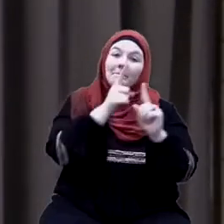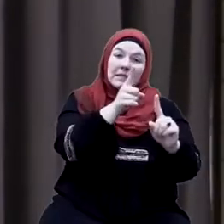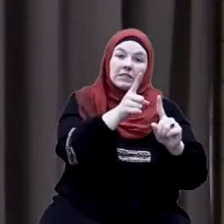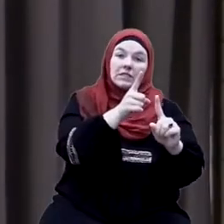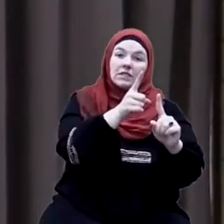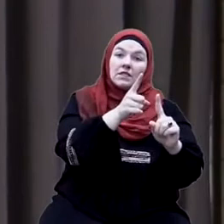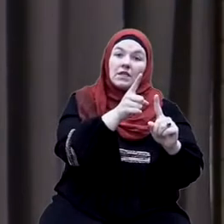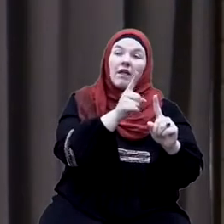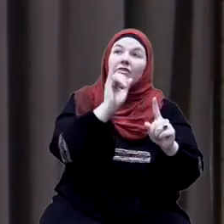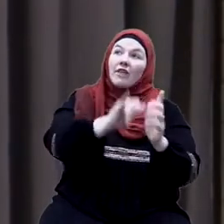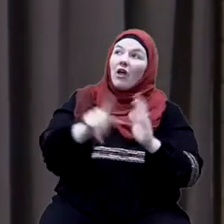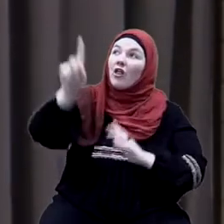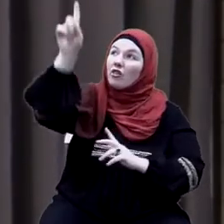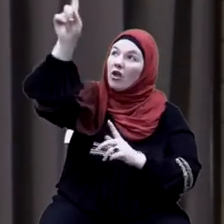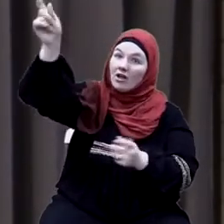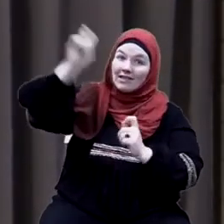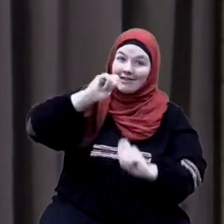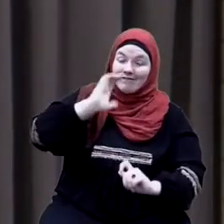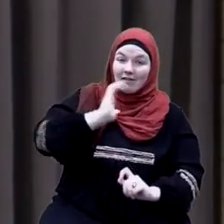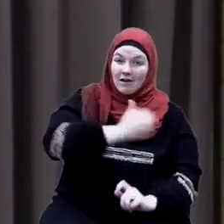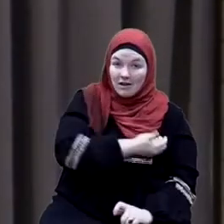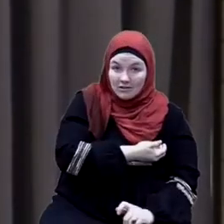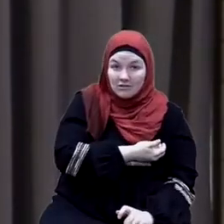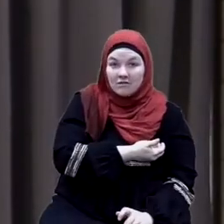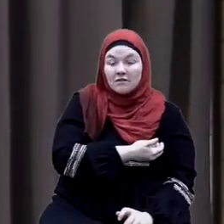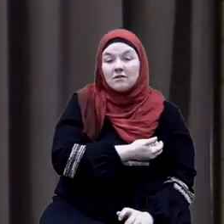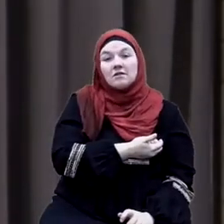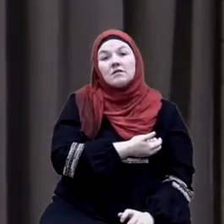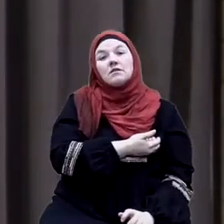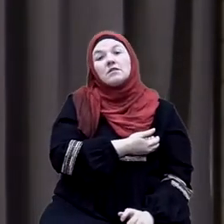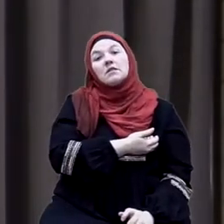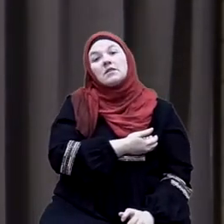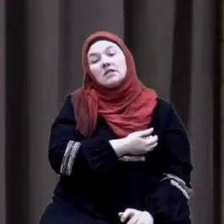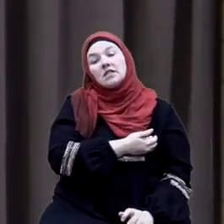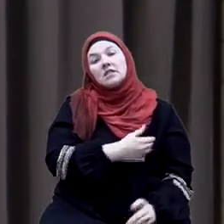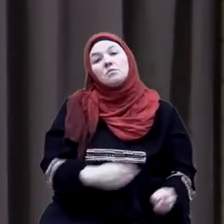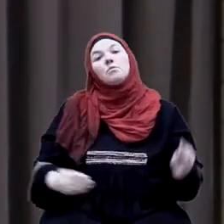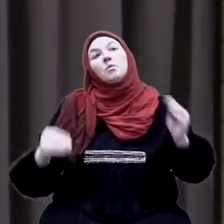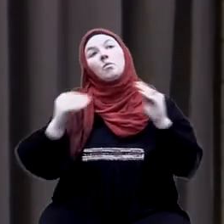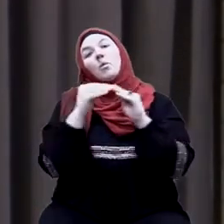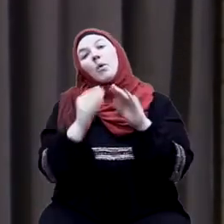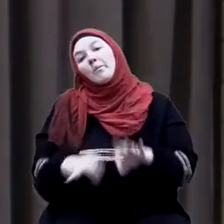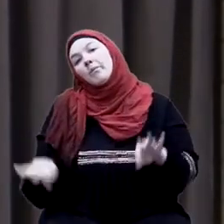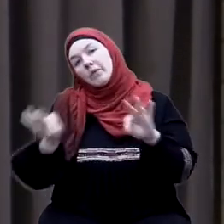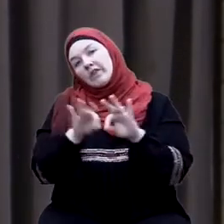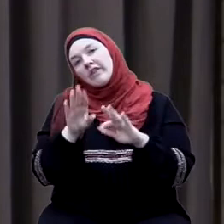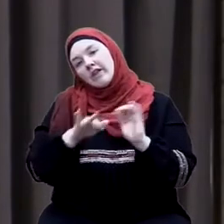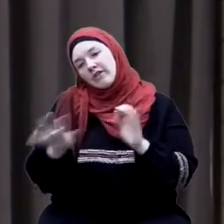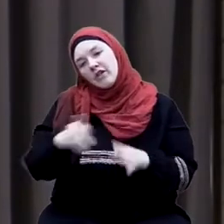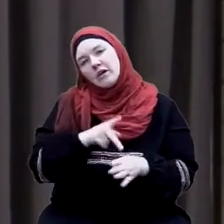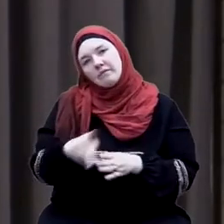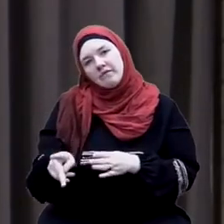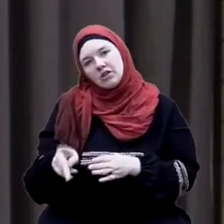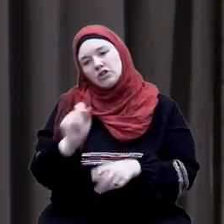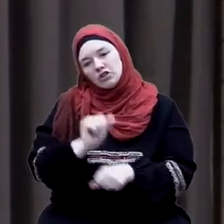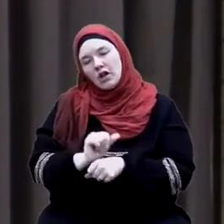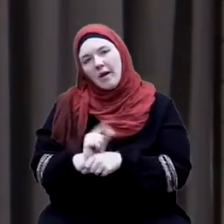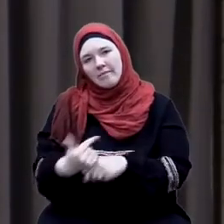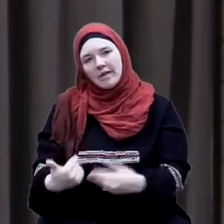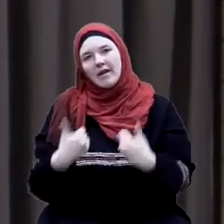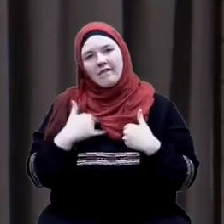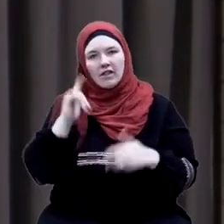mission that Allah has assigned to us and them is more important than the profession they